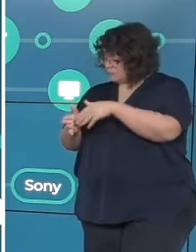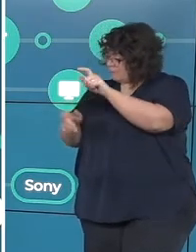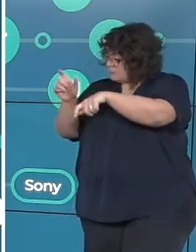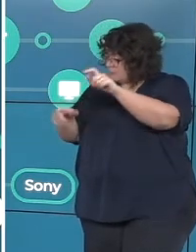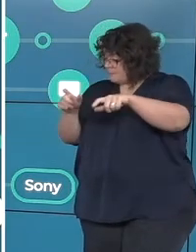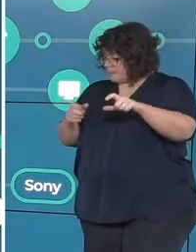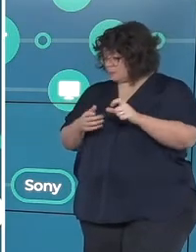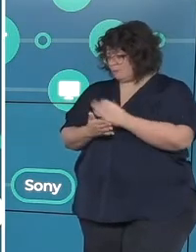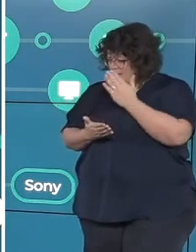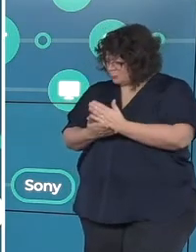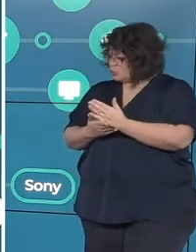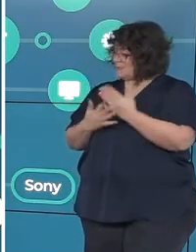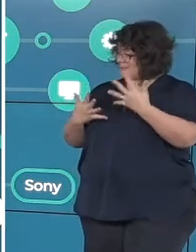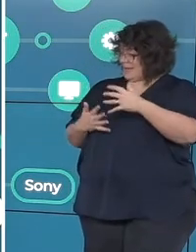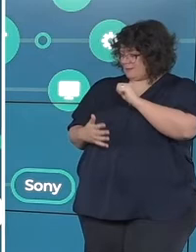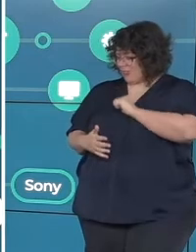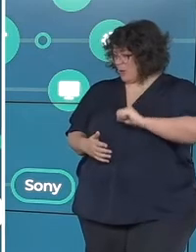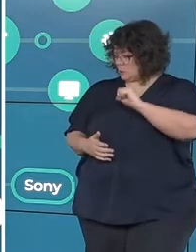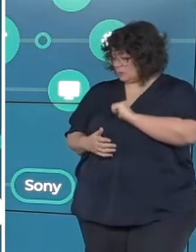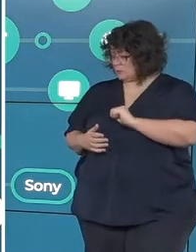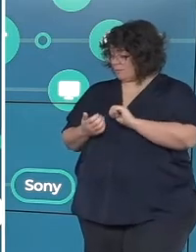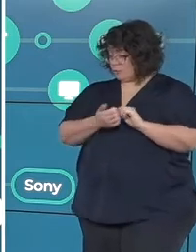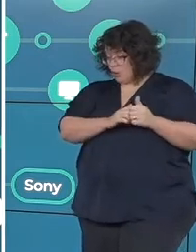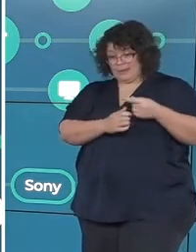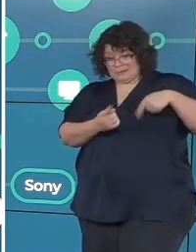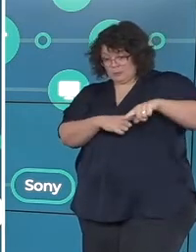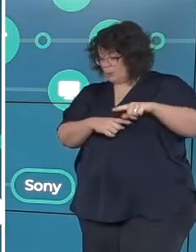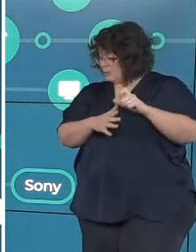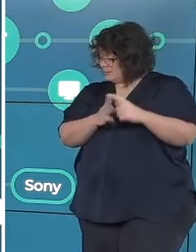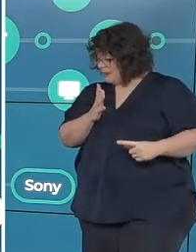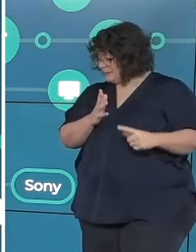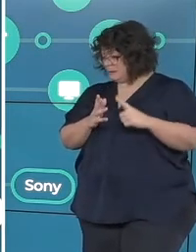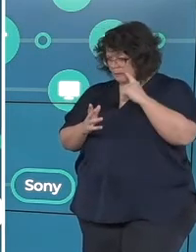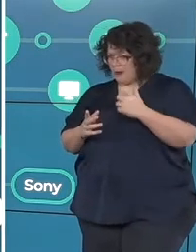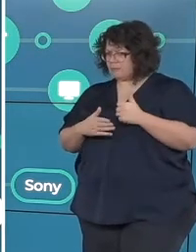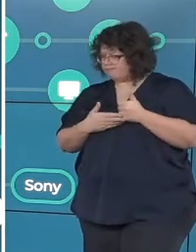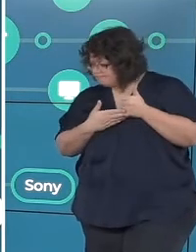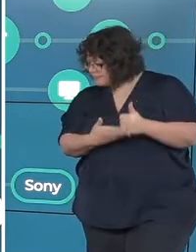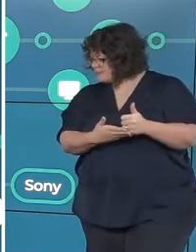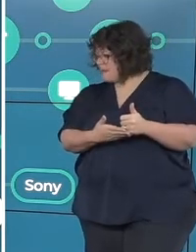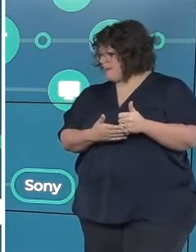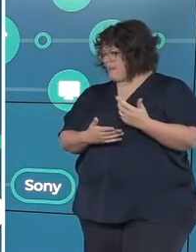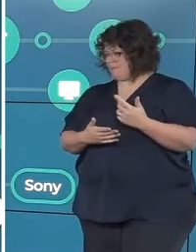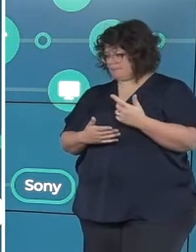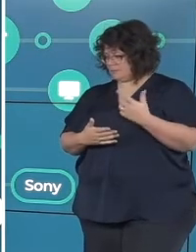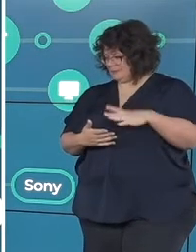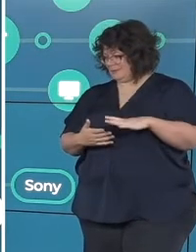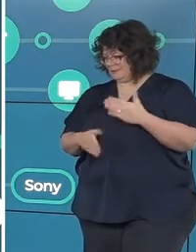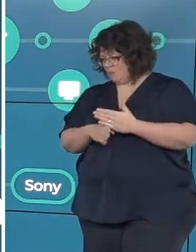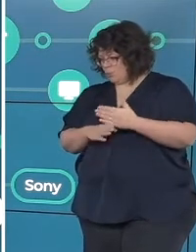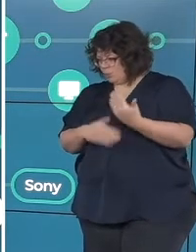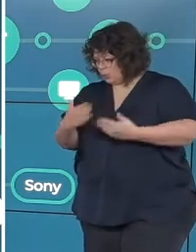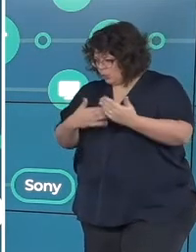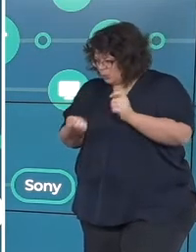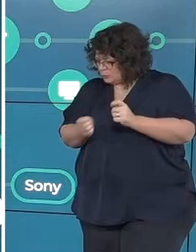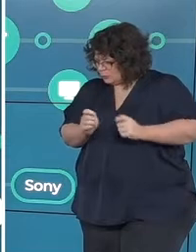of workplace adjustments, and really told our story of accessibility to thousands of businesses to sort of shift their view. So that ecosystem